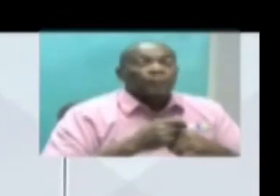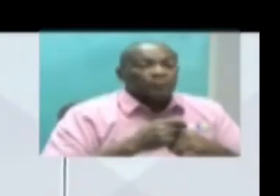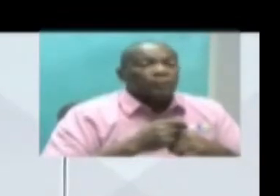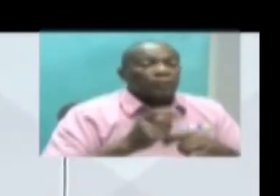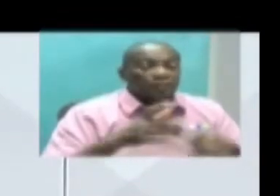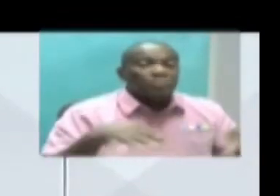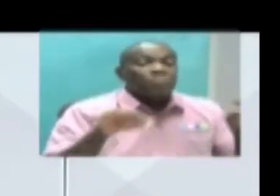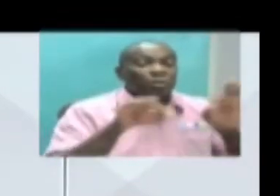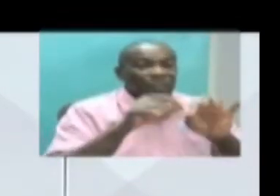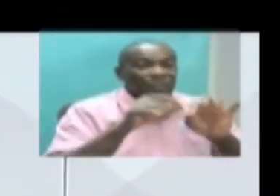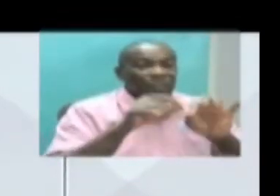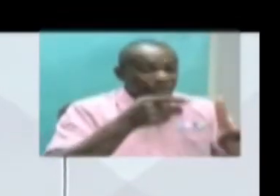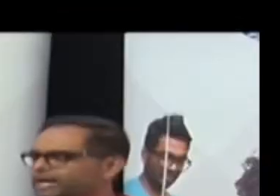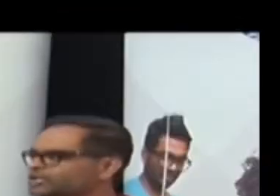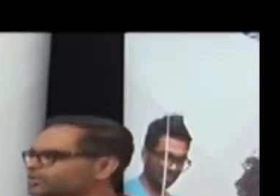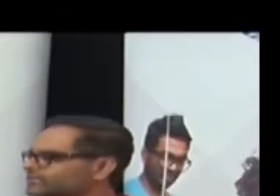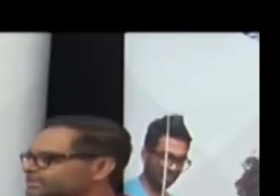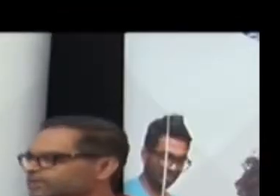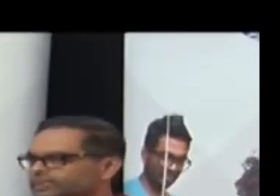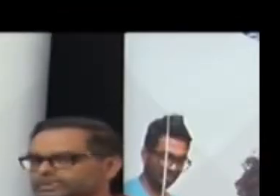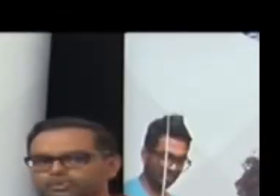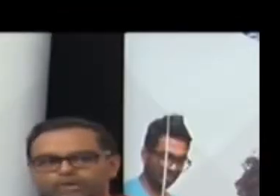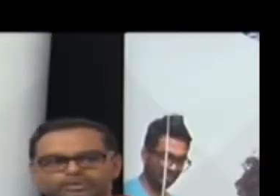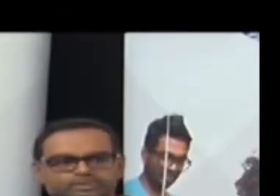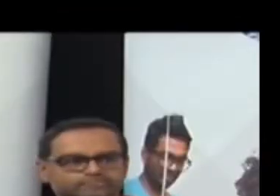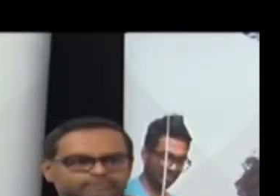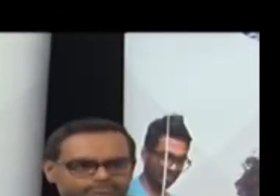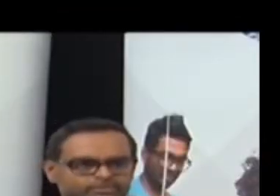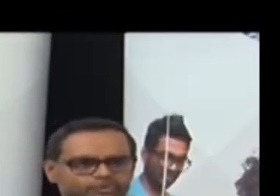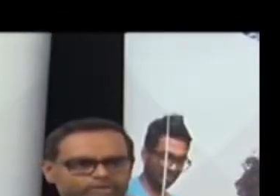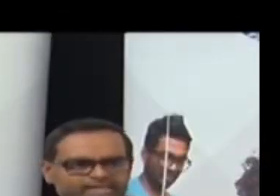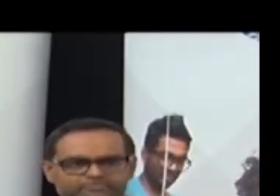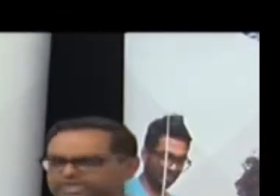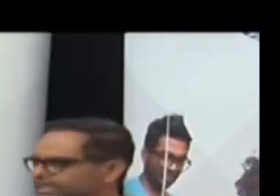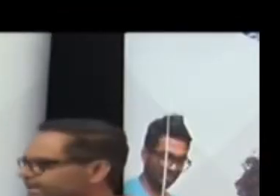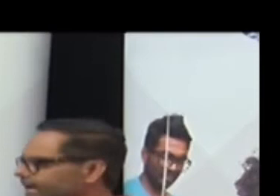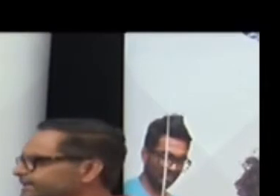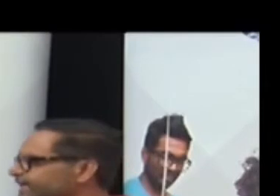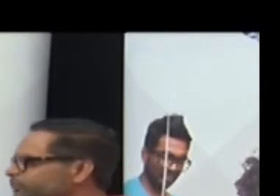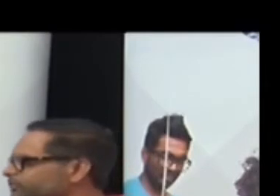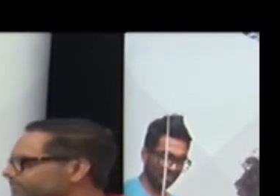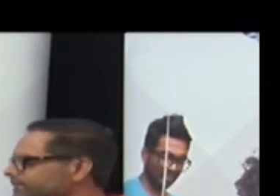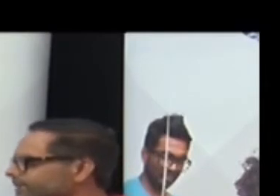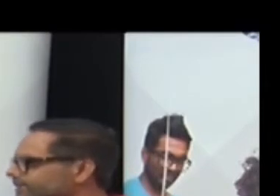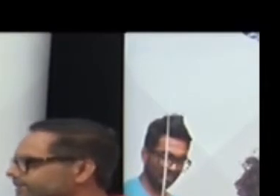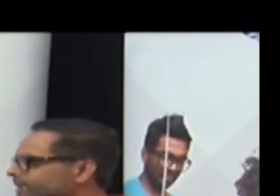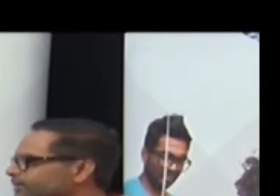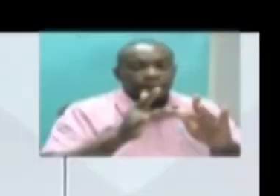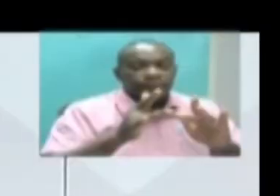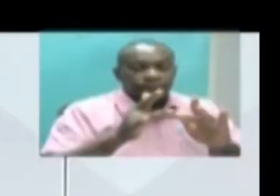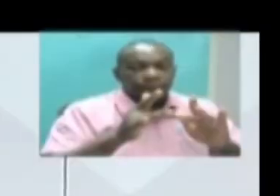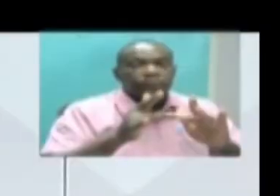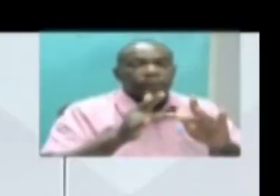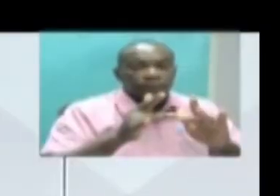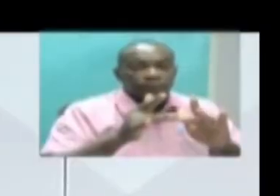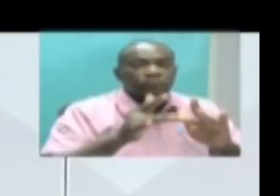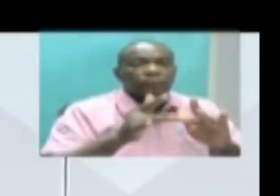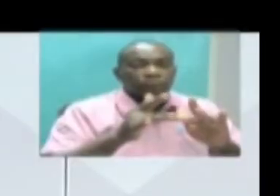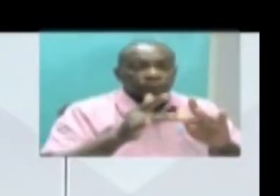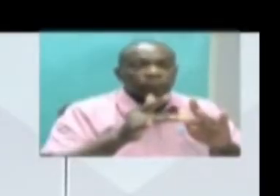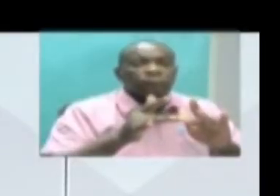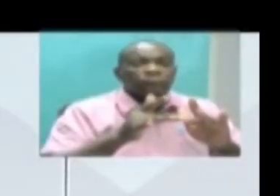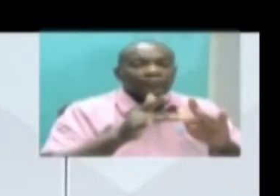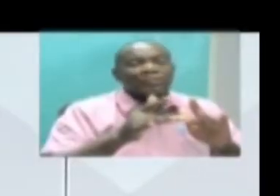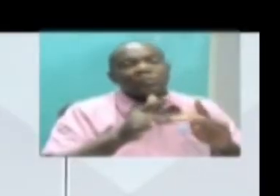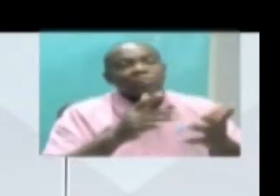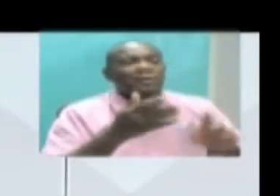kids would now have. Because in the past, you would have said, okay, well, 2 hours screen time for the day, and that would have been done for pleasure,